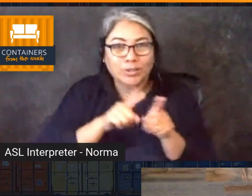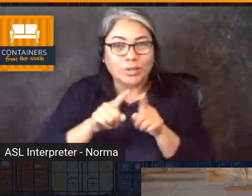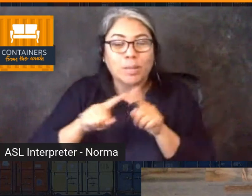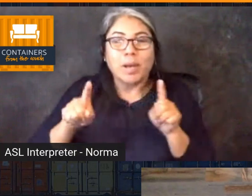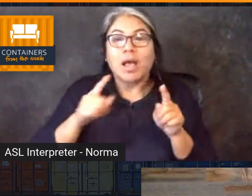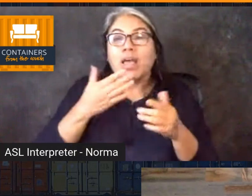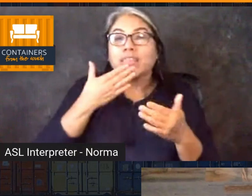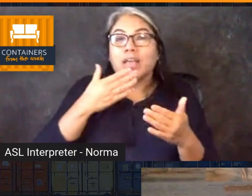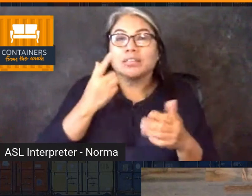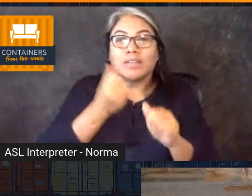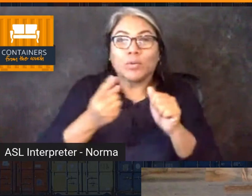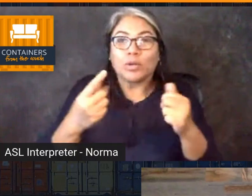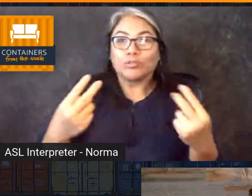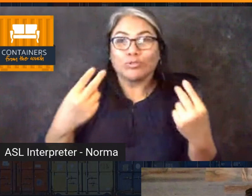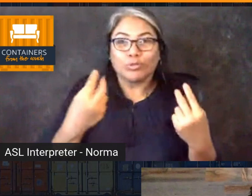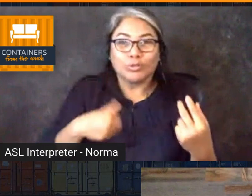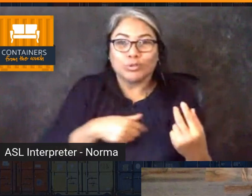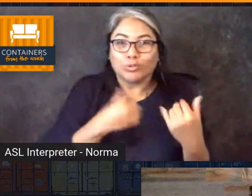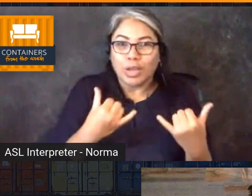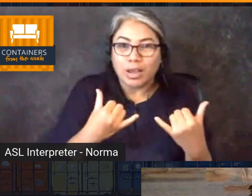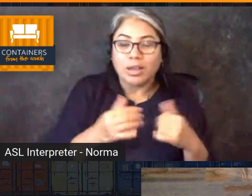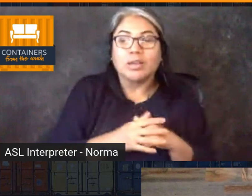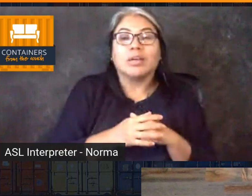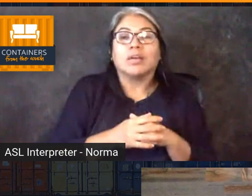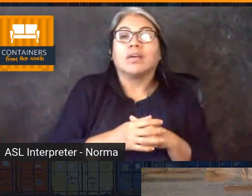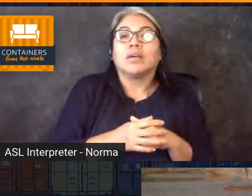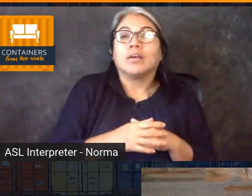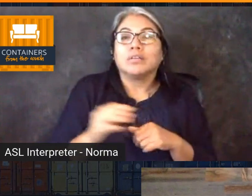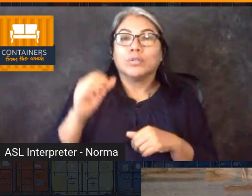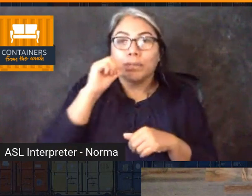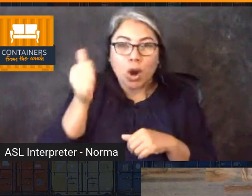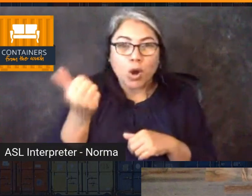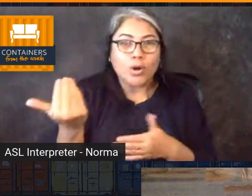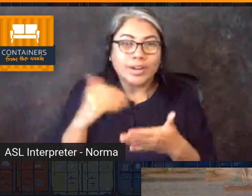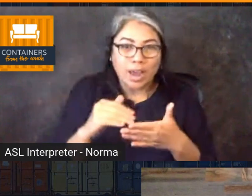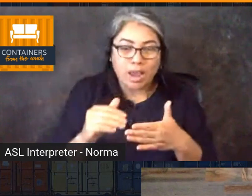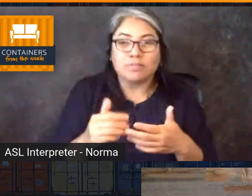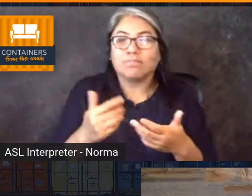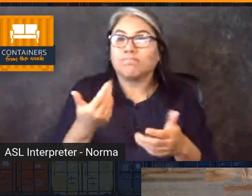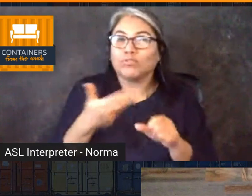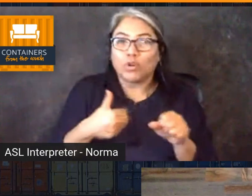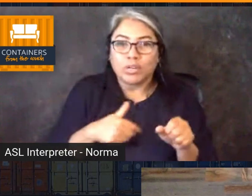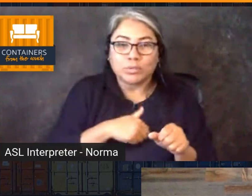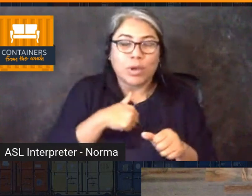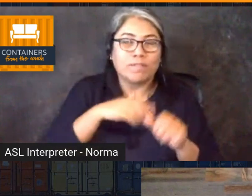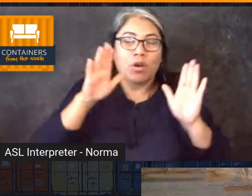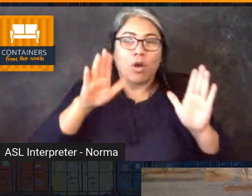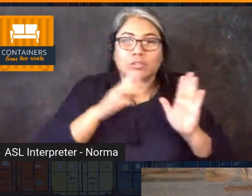who joined us today. Come back tomorrow. We'll have another set of great demos